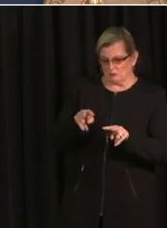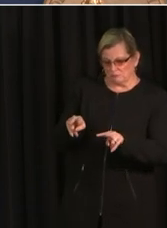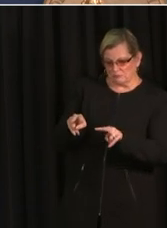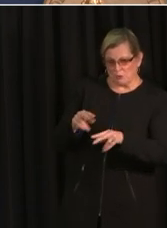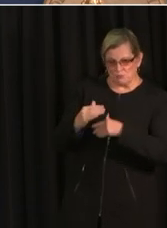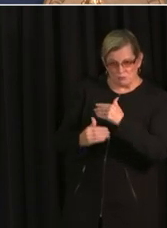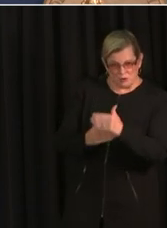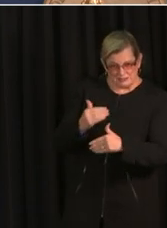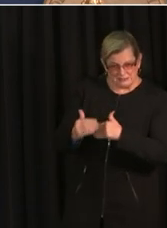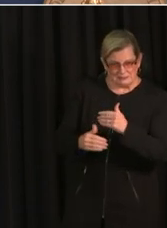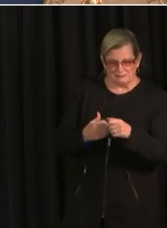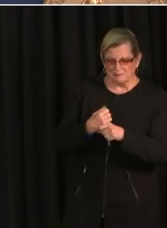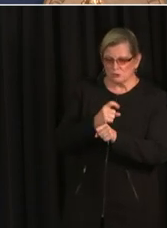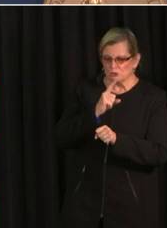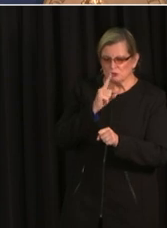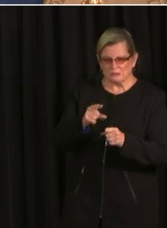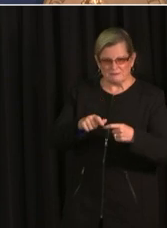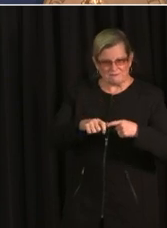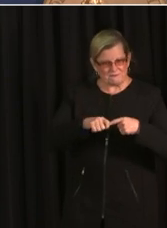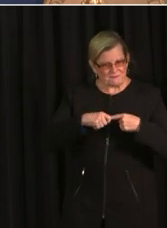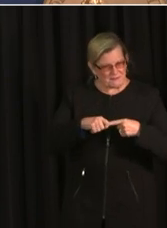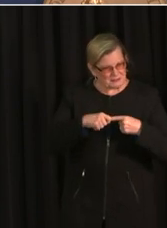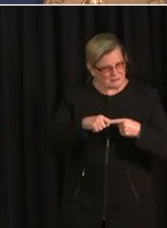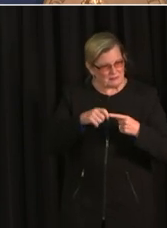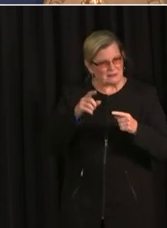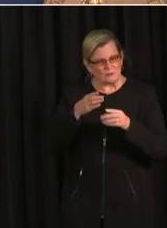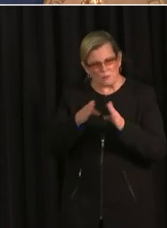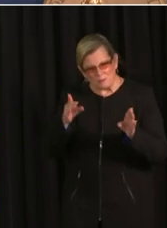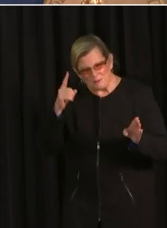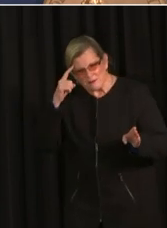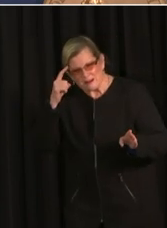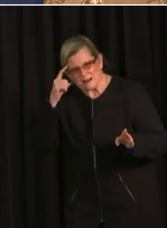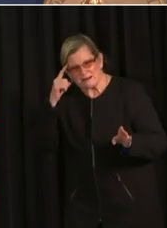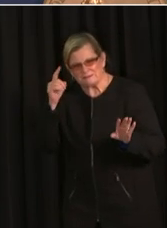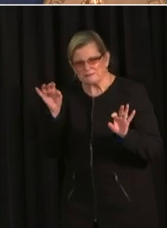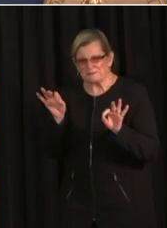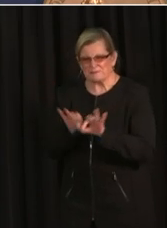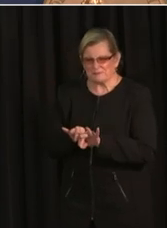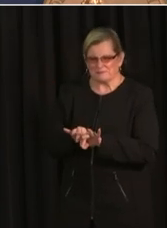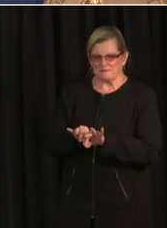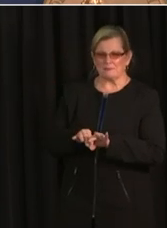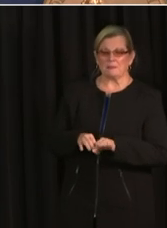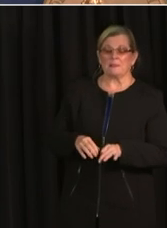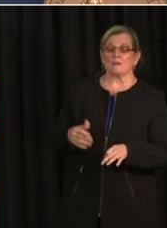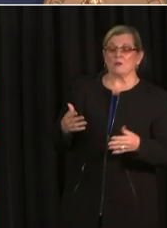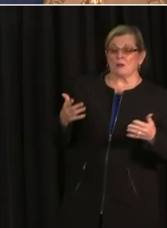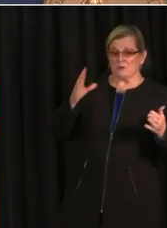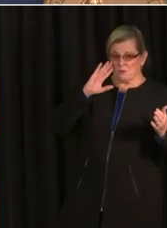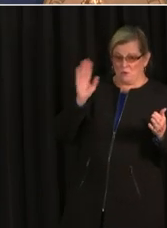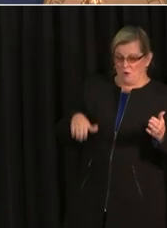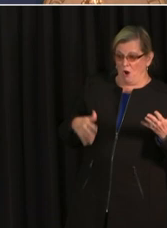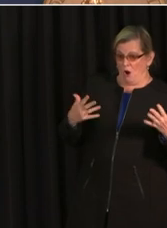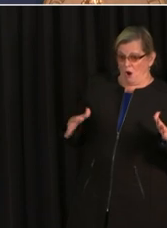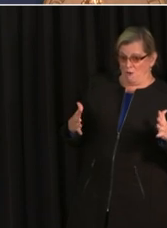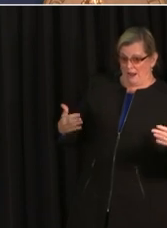requires flexibility. We know, however, that we have in